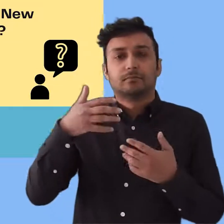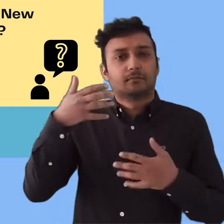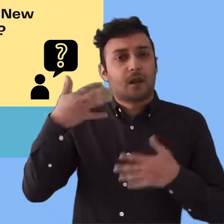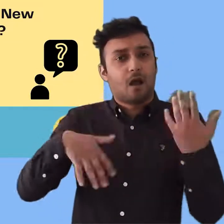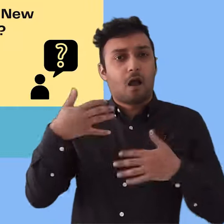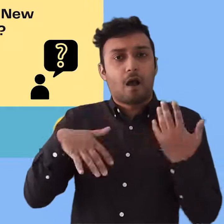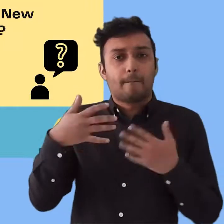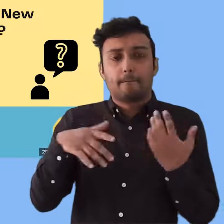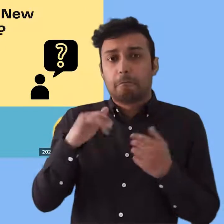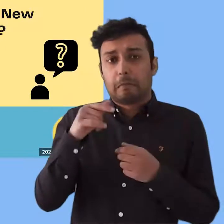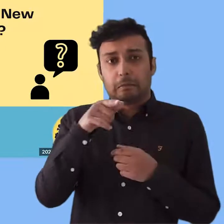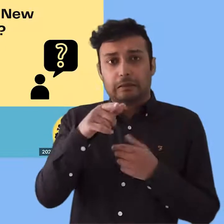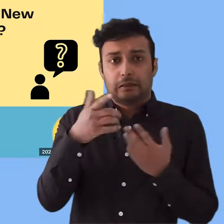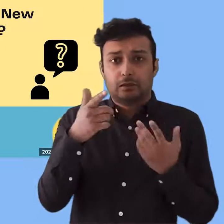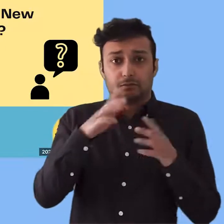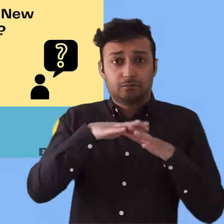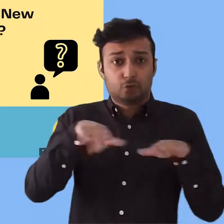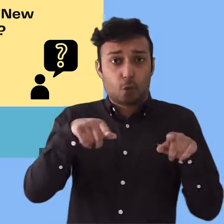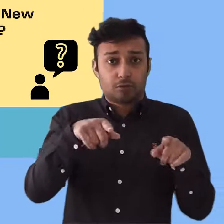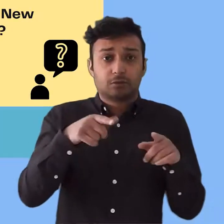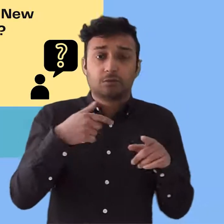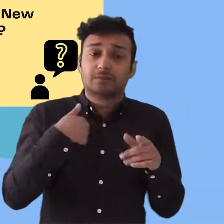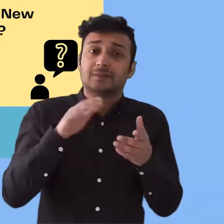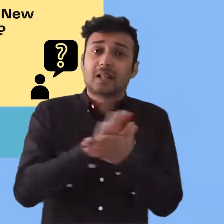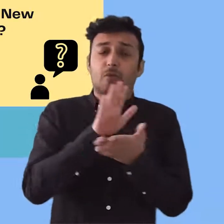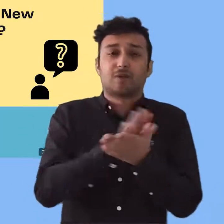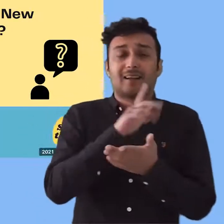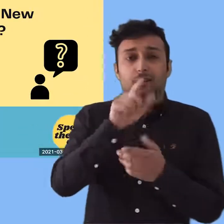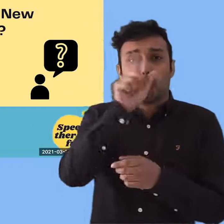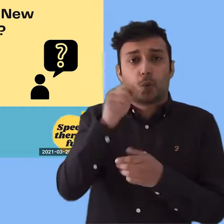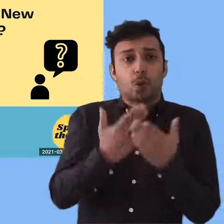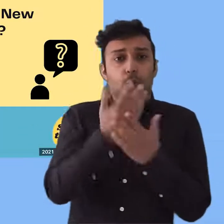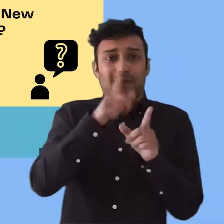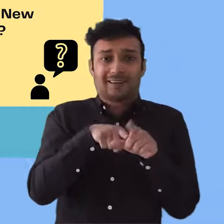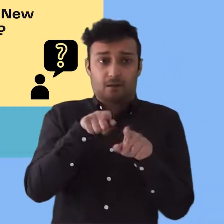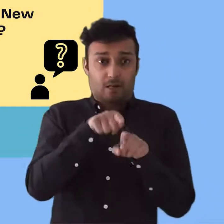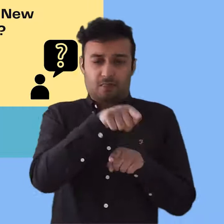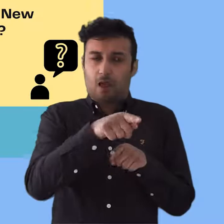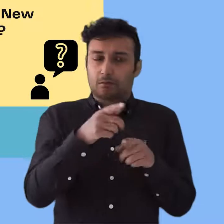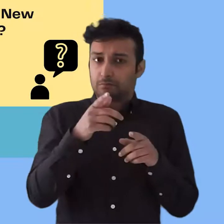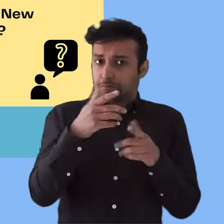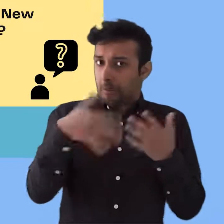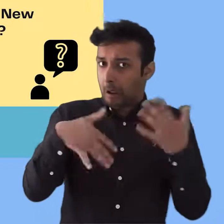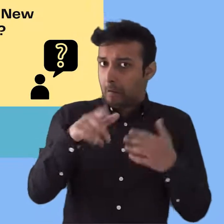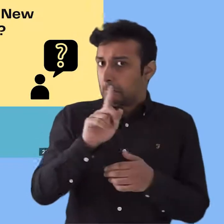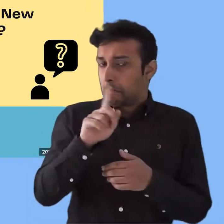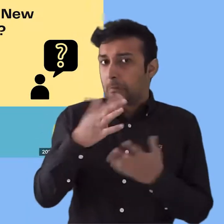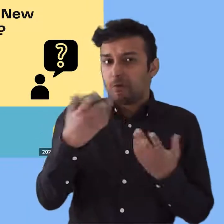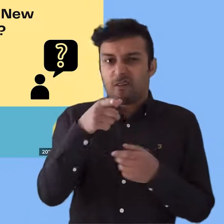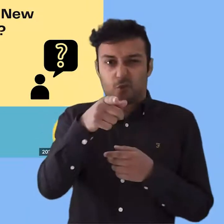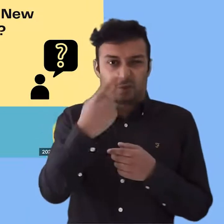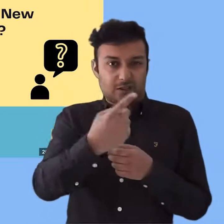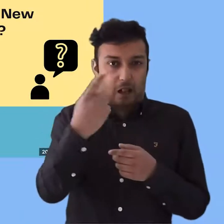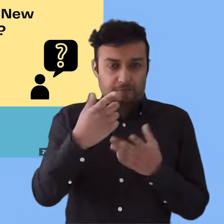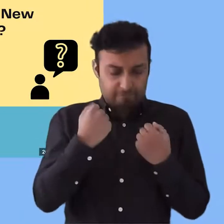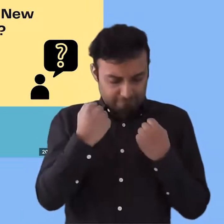Year in these ways? So that's another self-reflective question for you. what harm might have been caused.